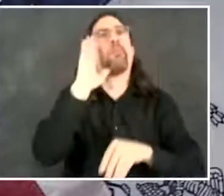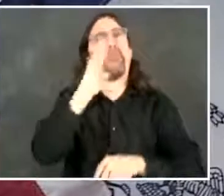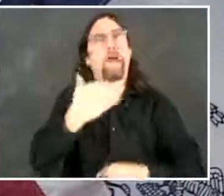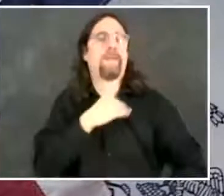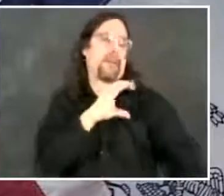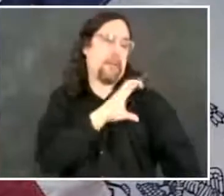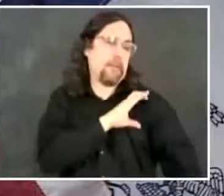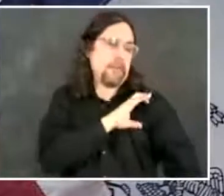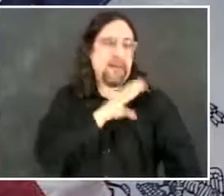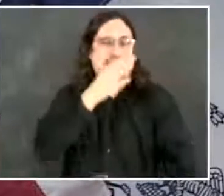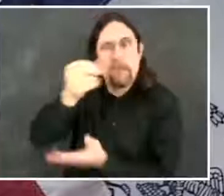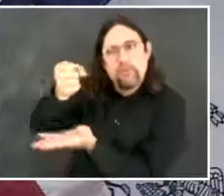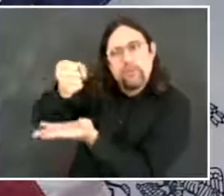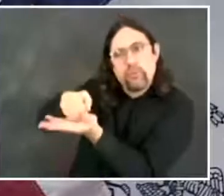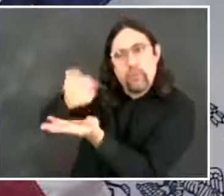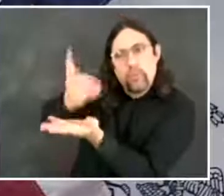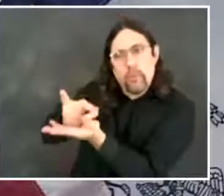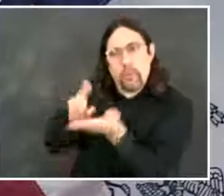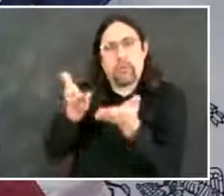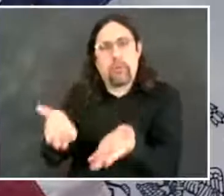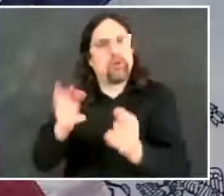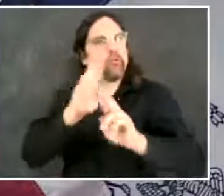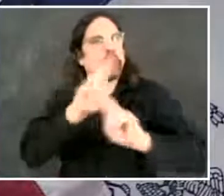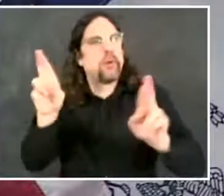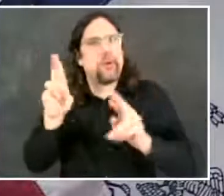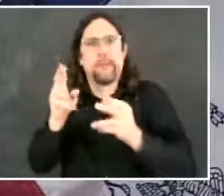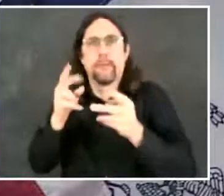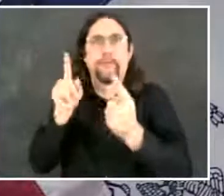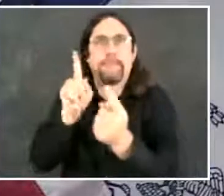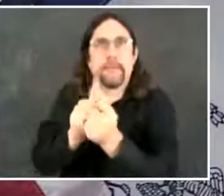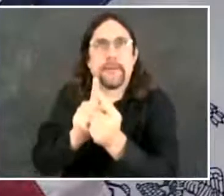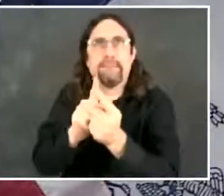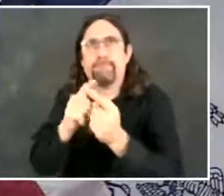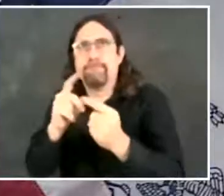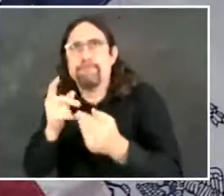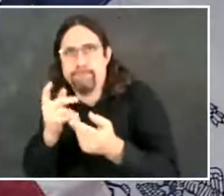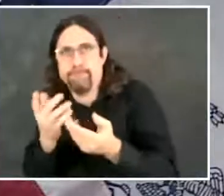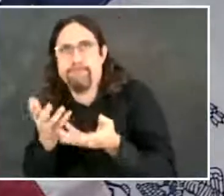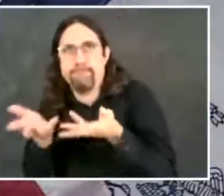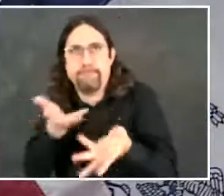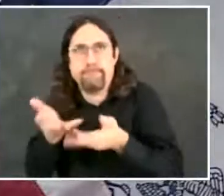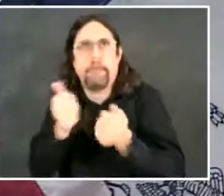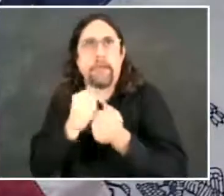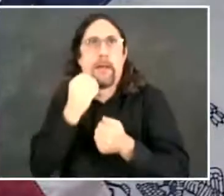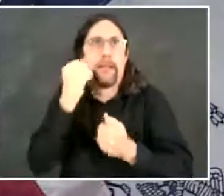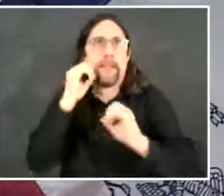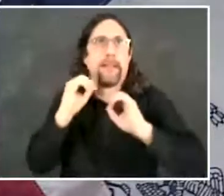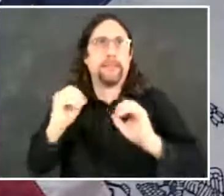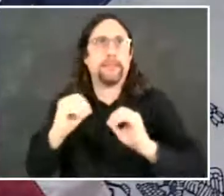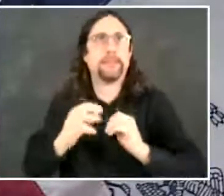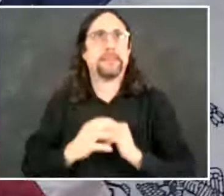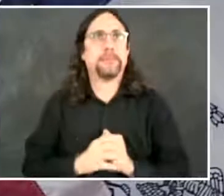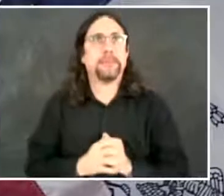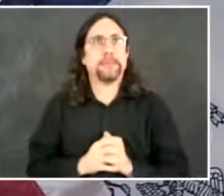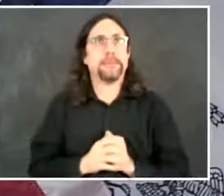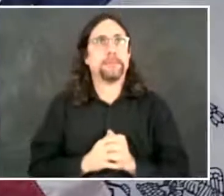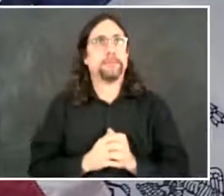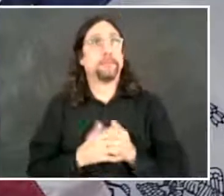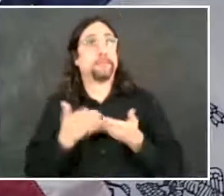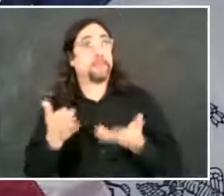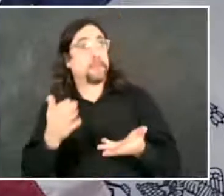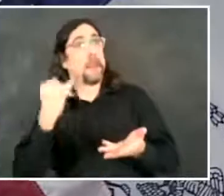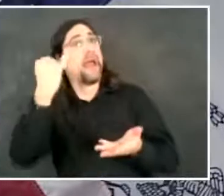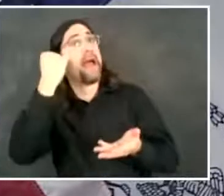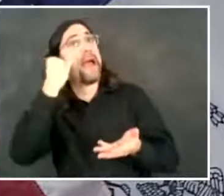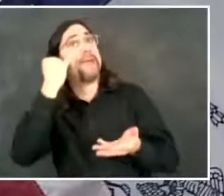are, emotionally, psychologically, health-wise, able to make their own decision, there's no immediate threat to themselves or others, and